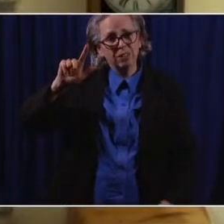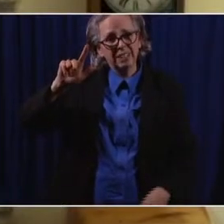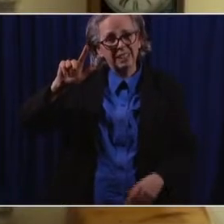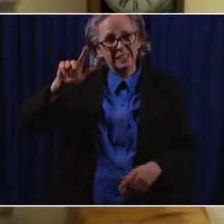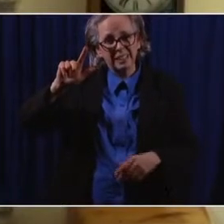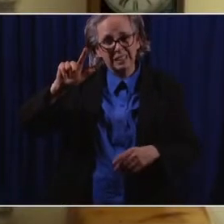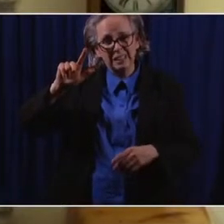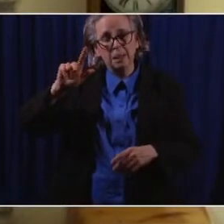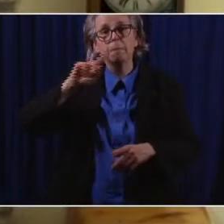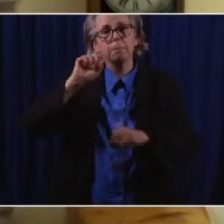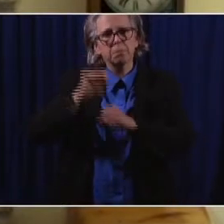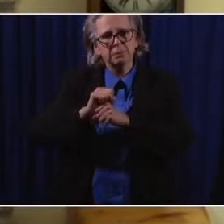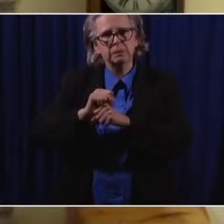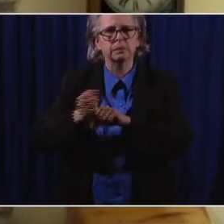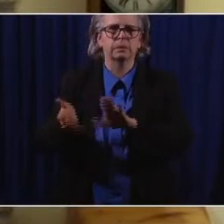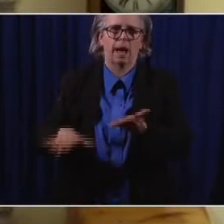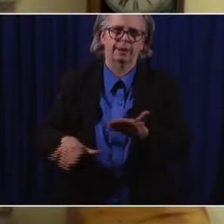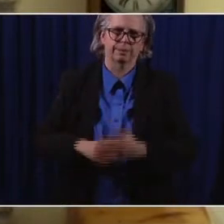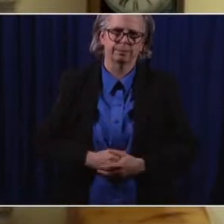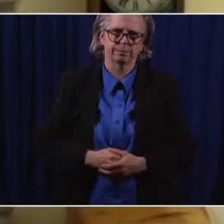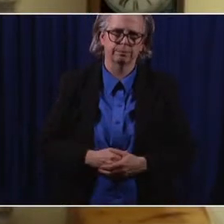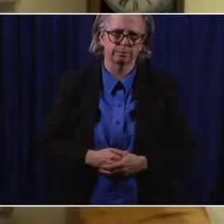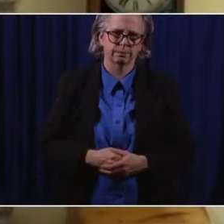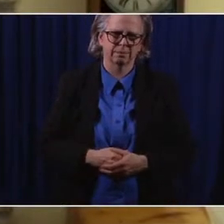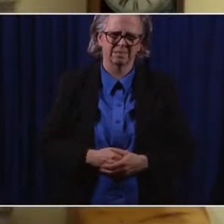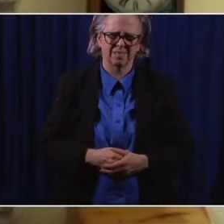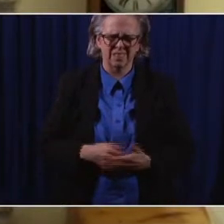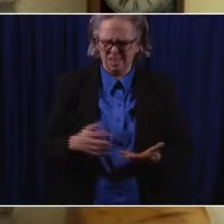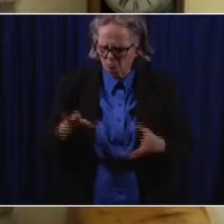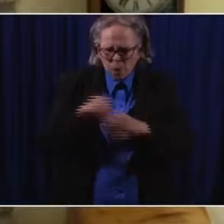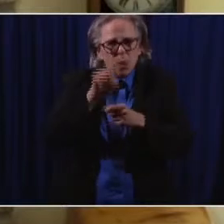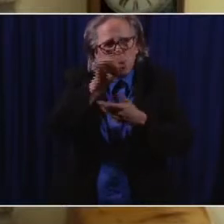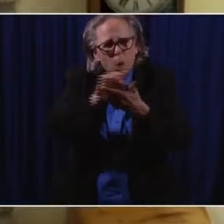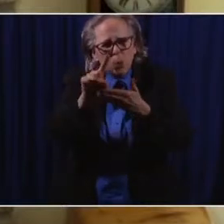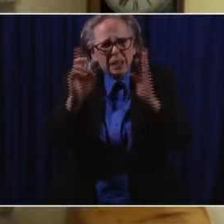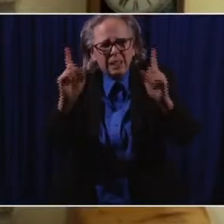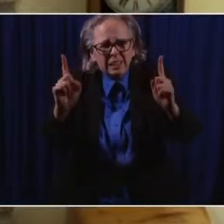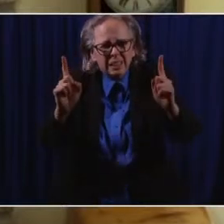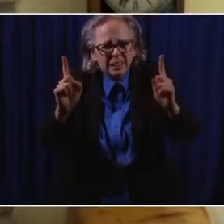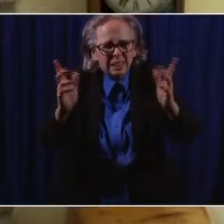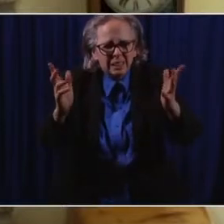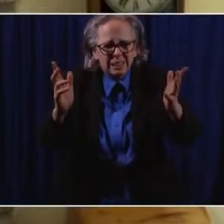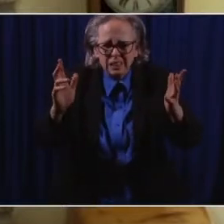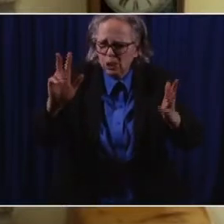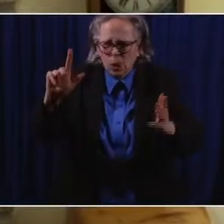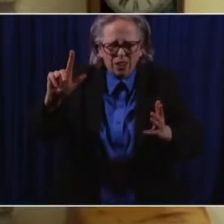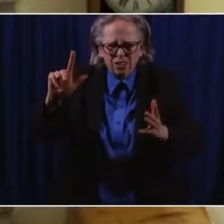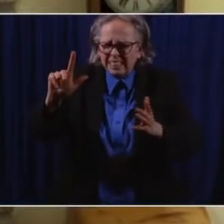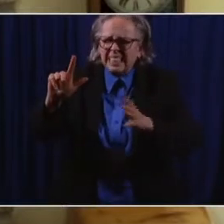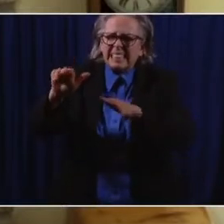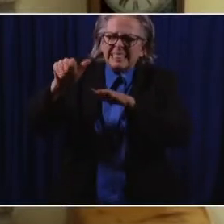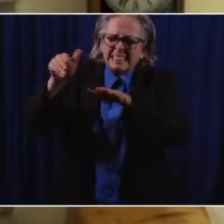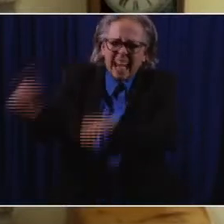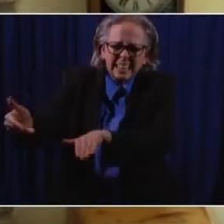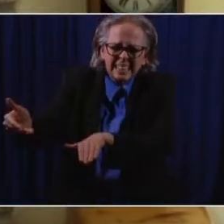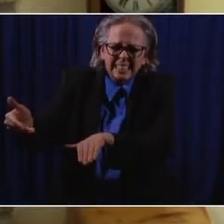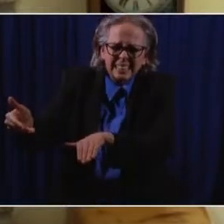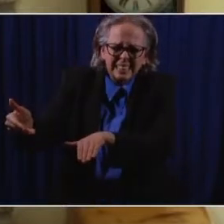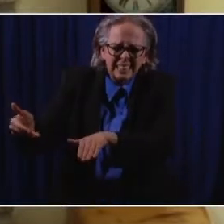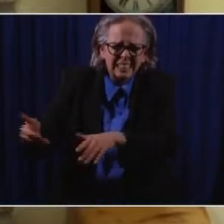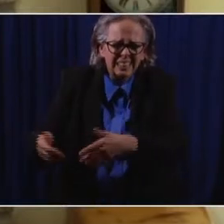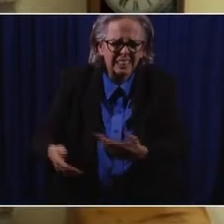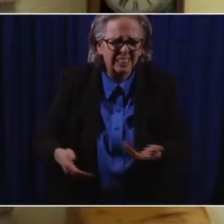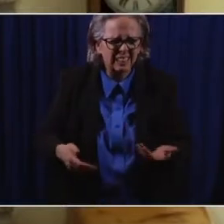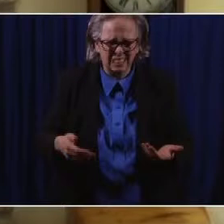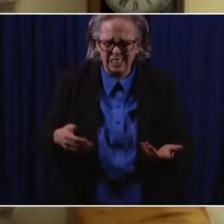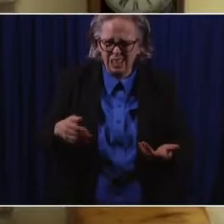died. Just this week, 23 lives cut short, 20 more families who are